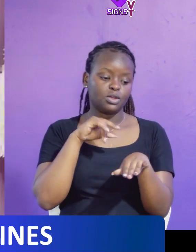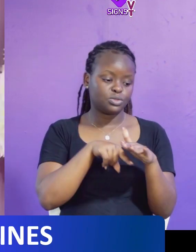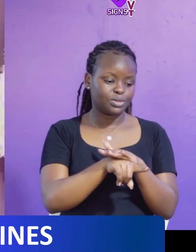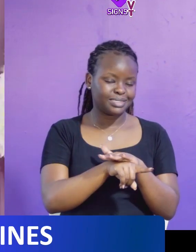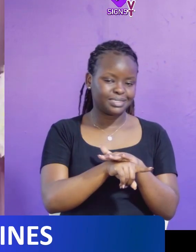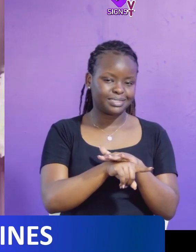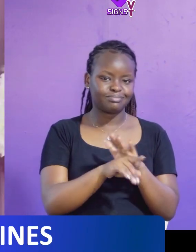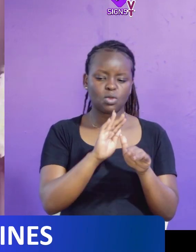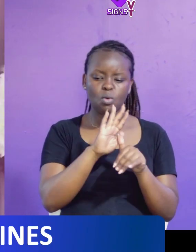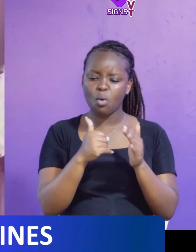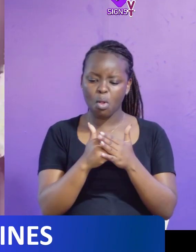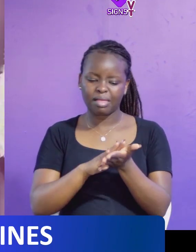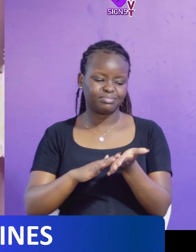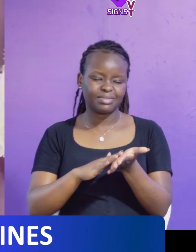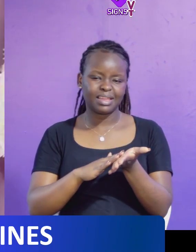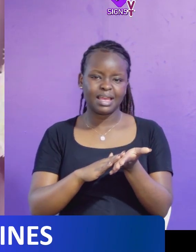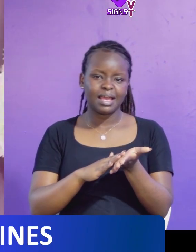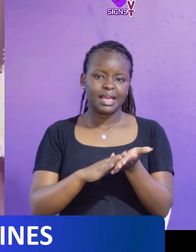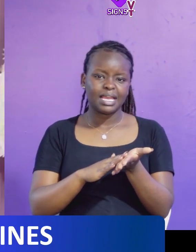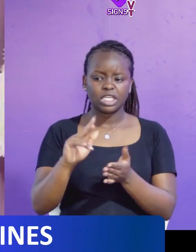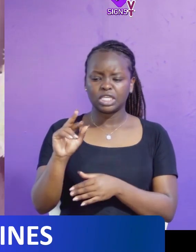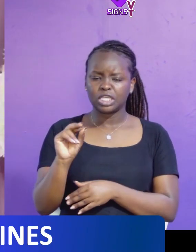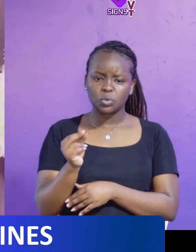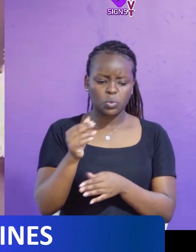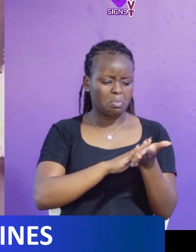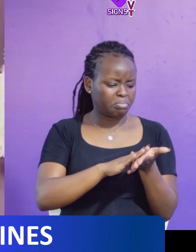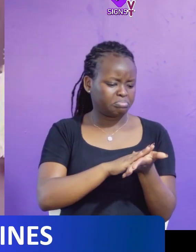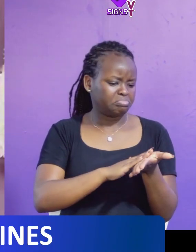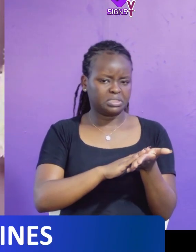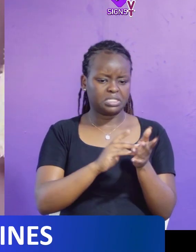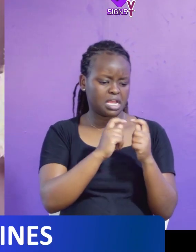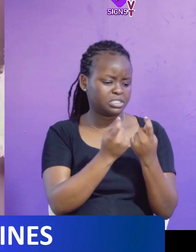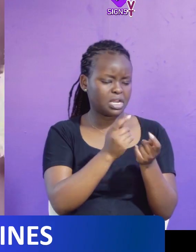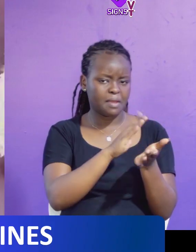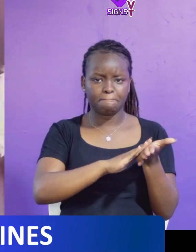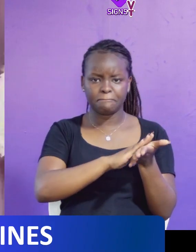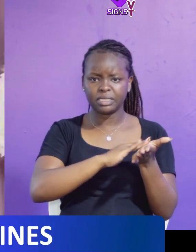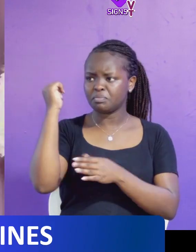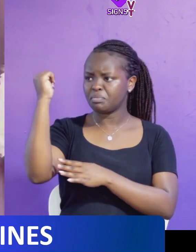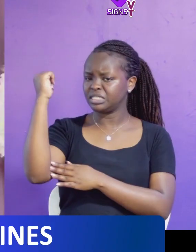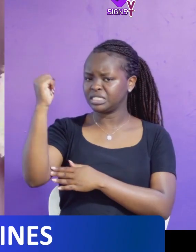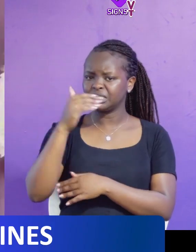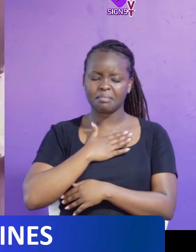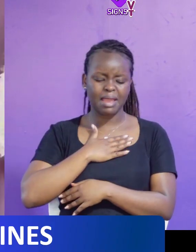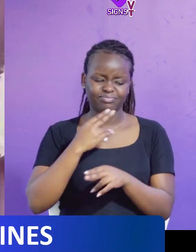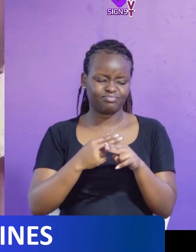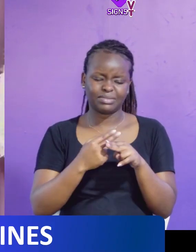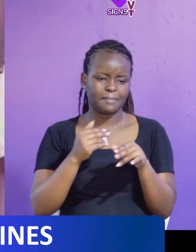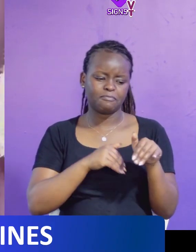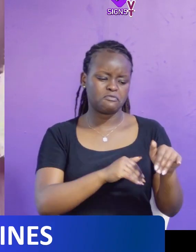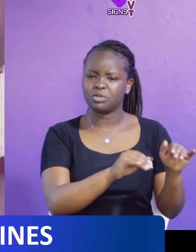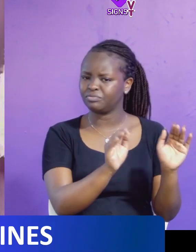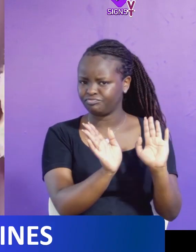ethnic-based politics because I am not raised that way, and it is not the legacy that my father would have wanted to see either in